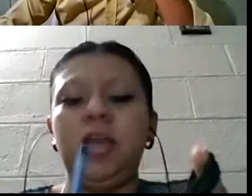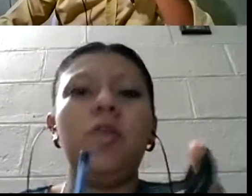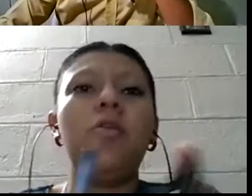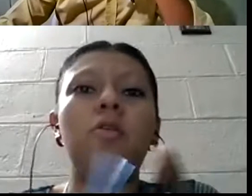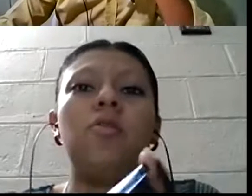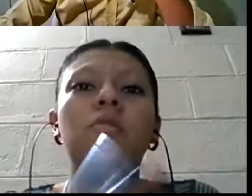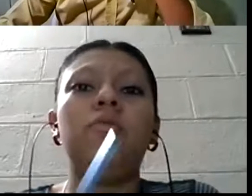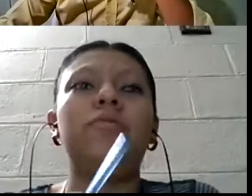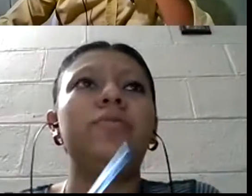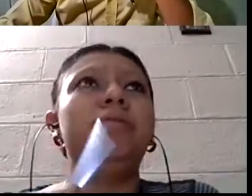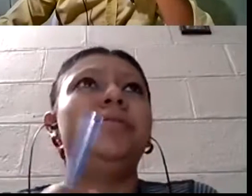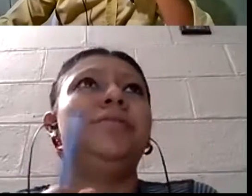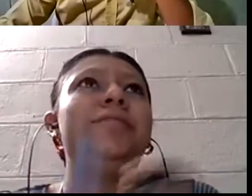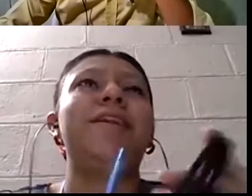taxes.